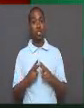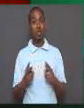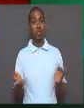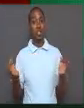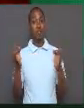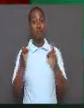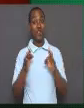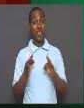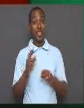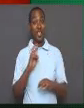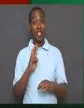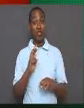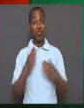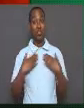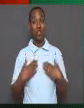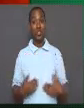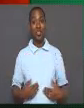the body's cells.